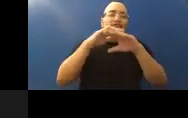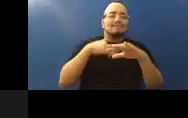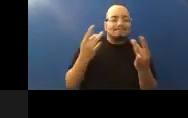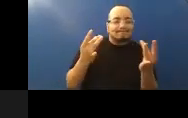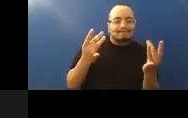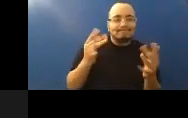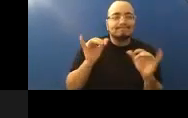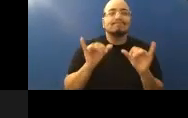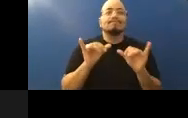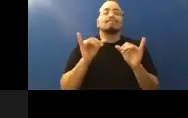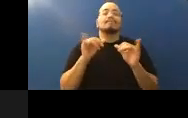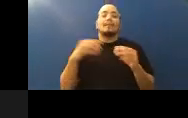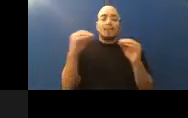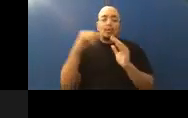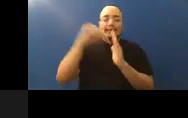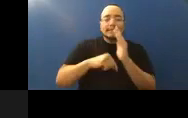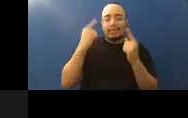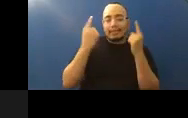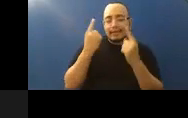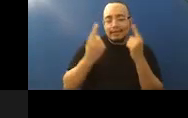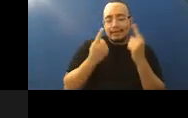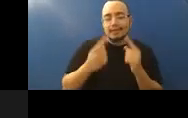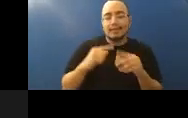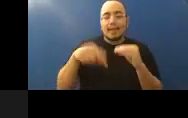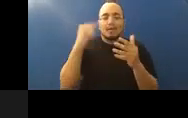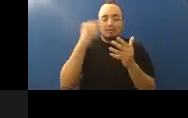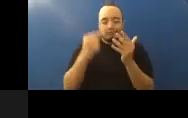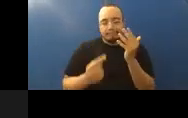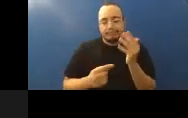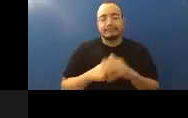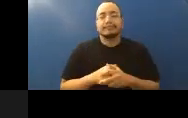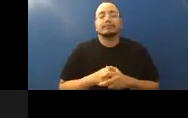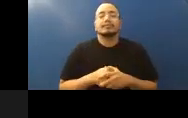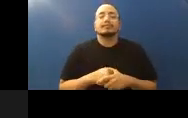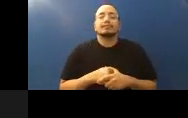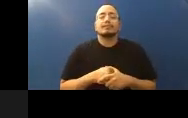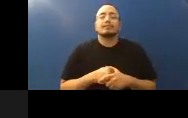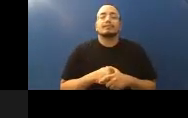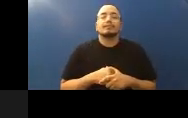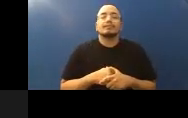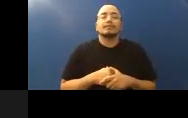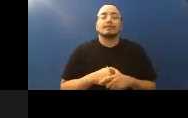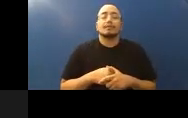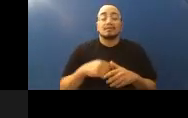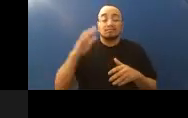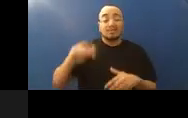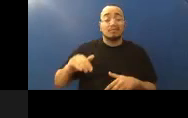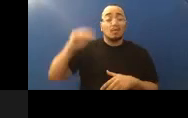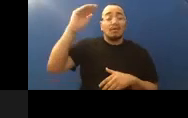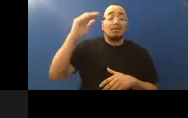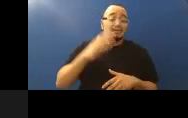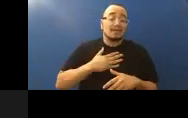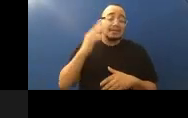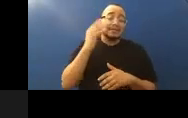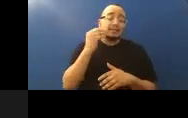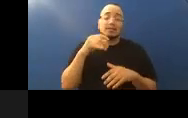about these things more critically. And then, so I was really aware and I really reflected on these experiences and how it made me feel. And I